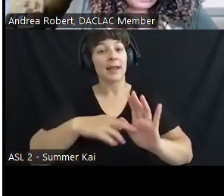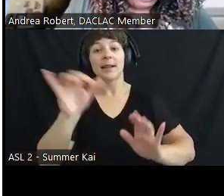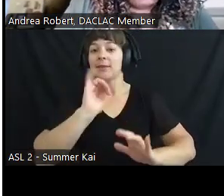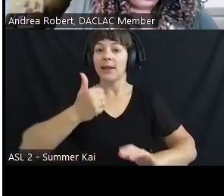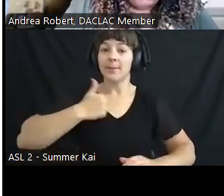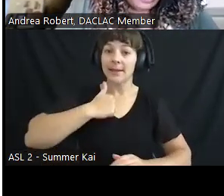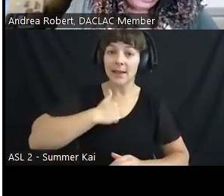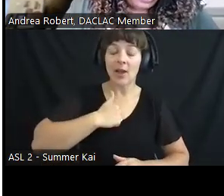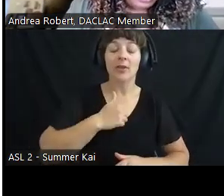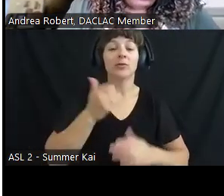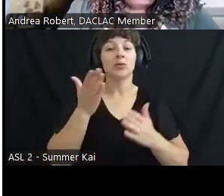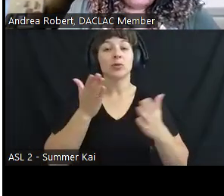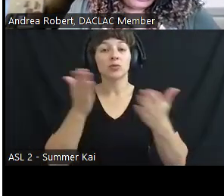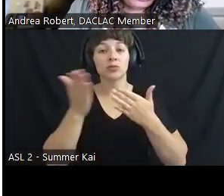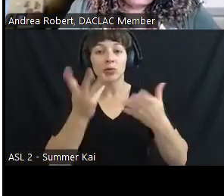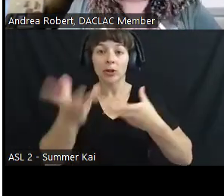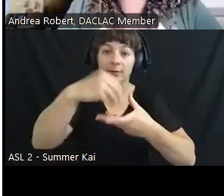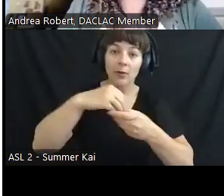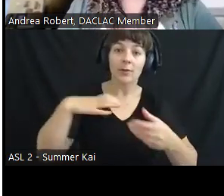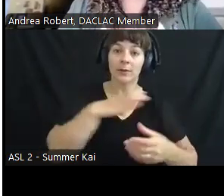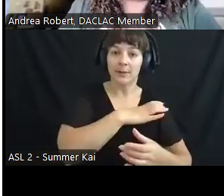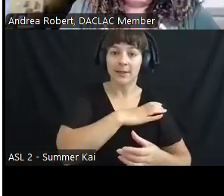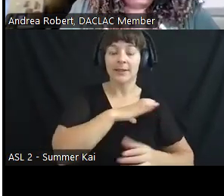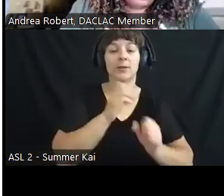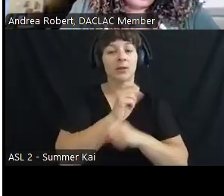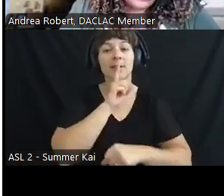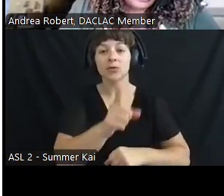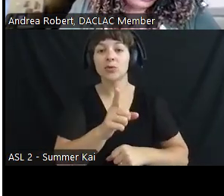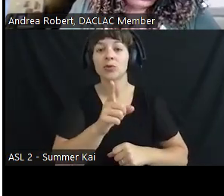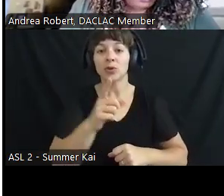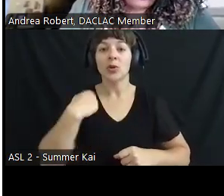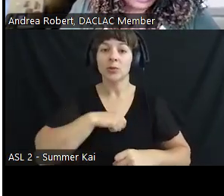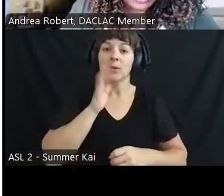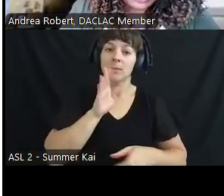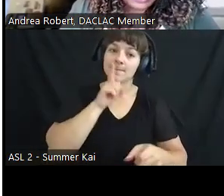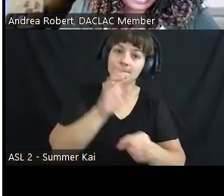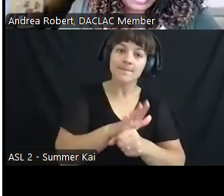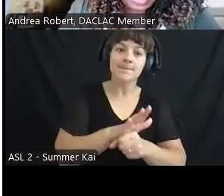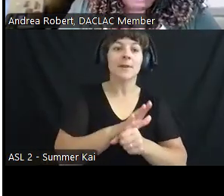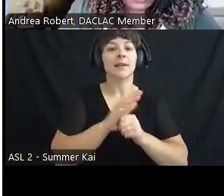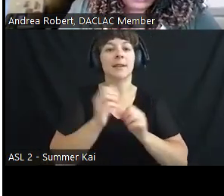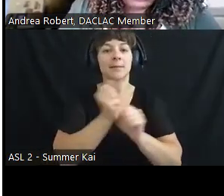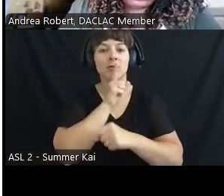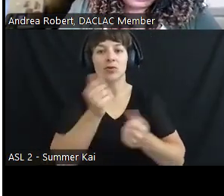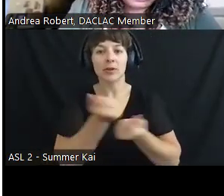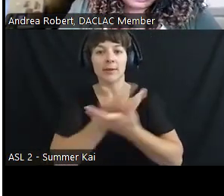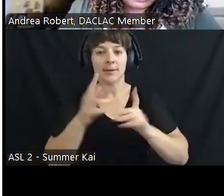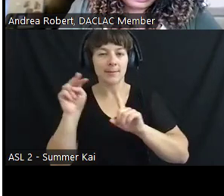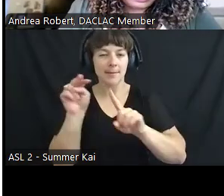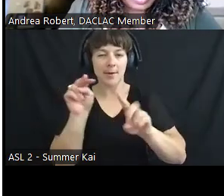on committees to make sure we're dedicated to the oversights,